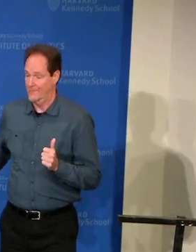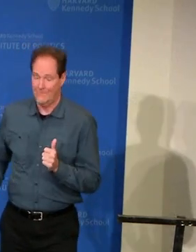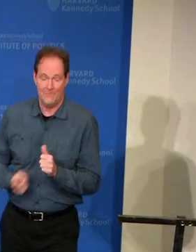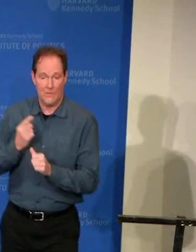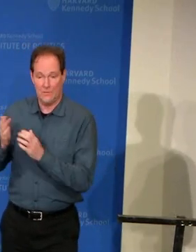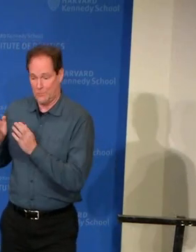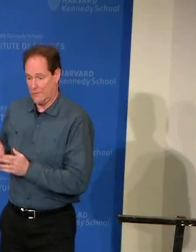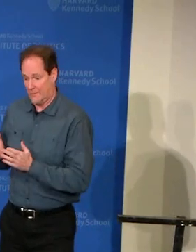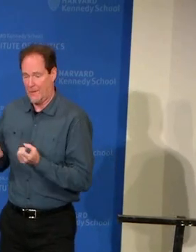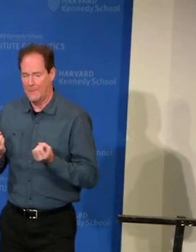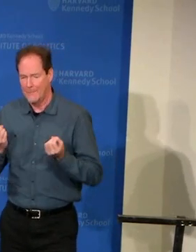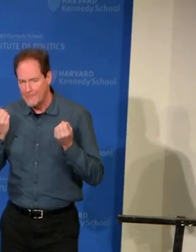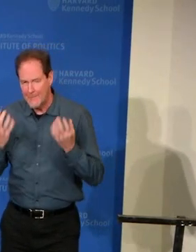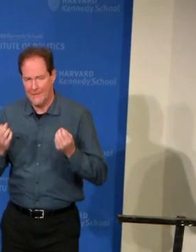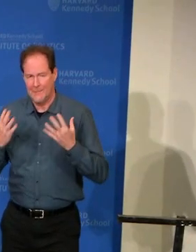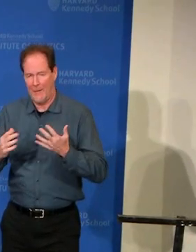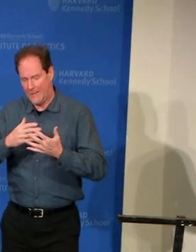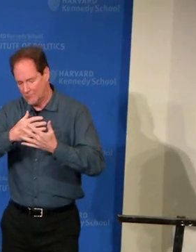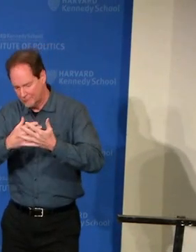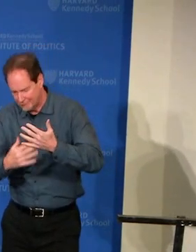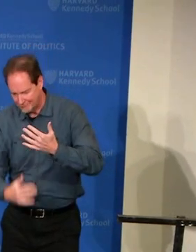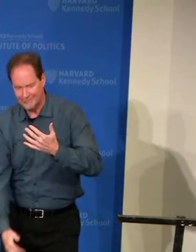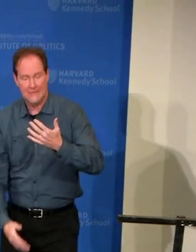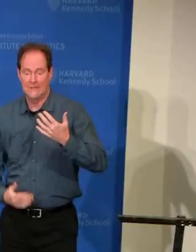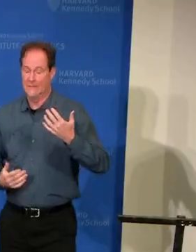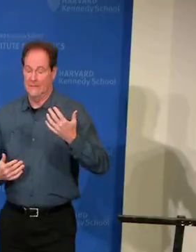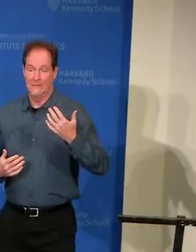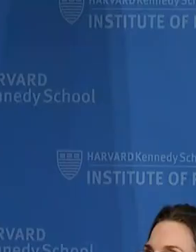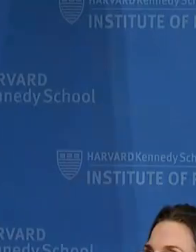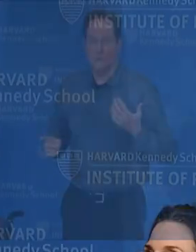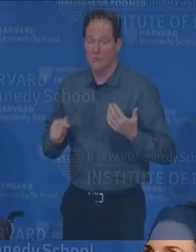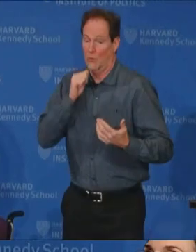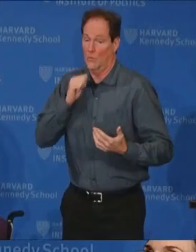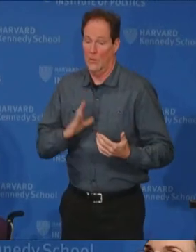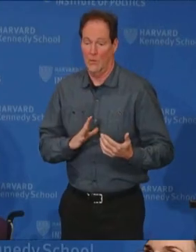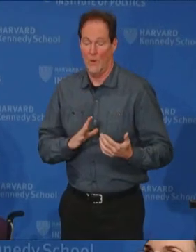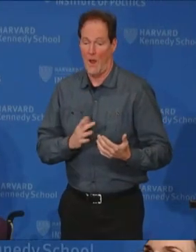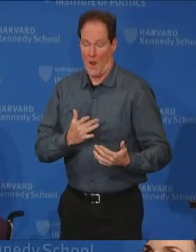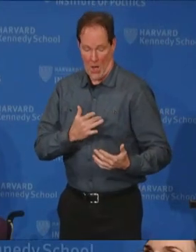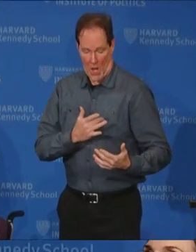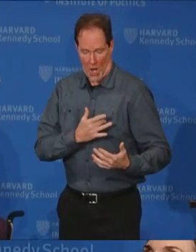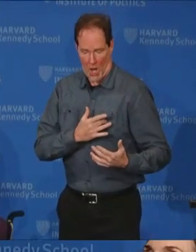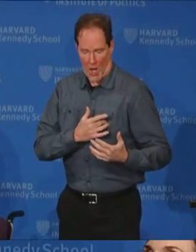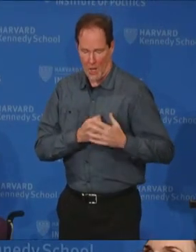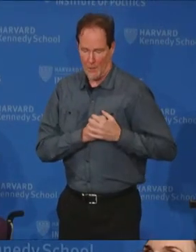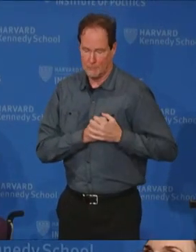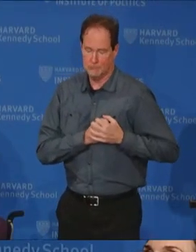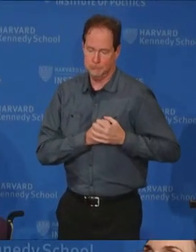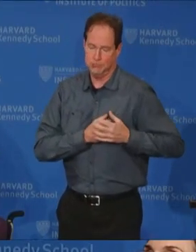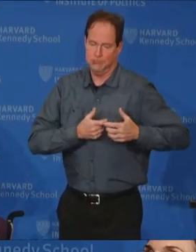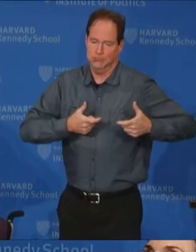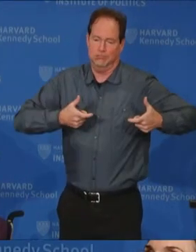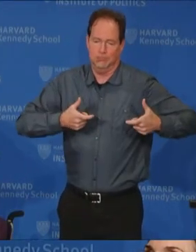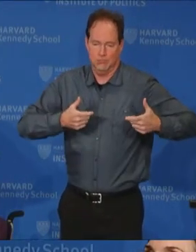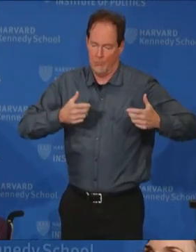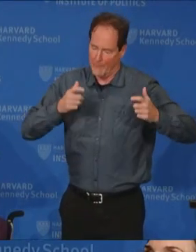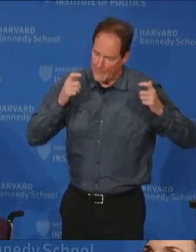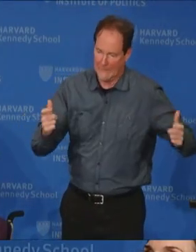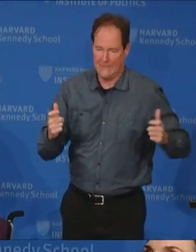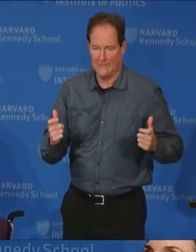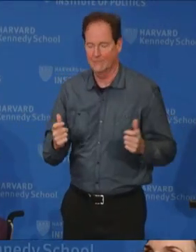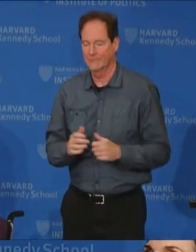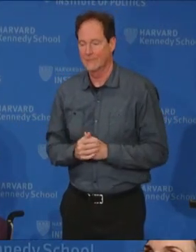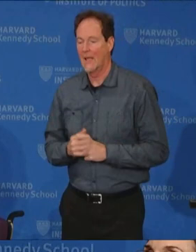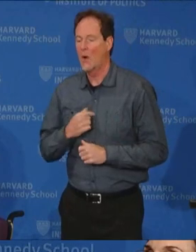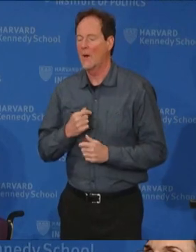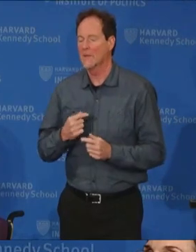many things, and is a woman with one of the biggest hearts that I've ever met. But let me take you back to